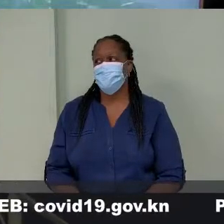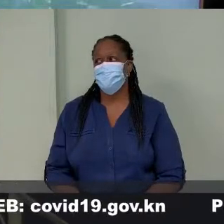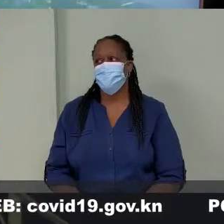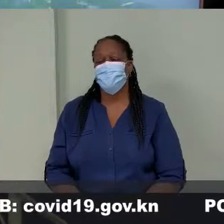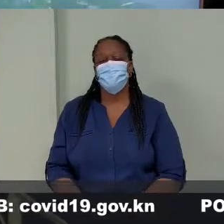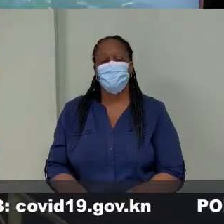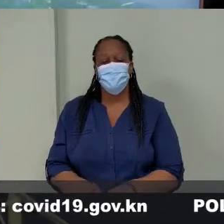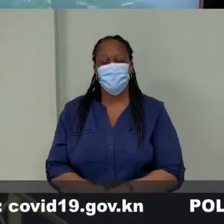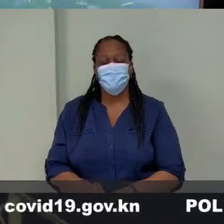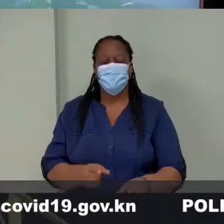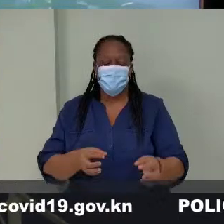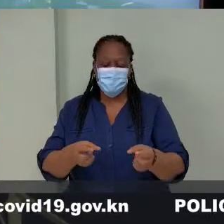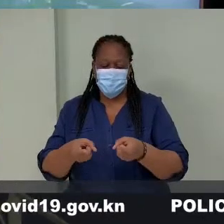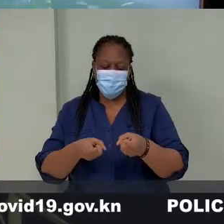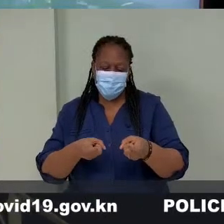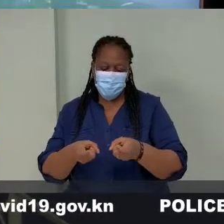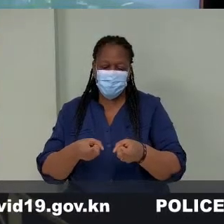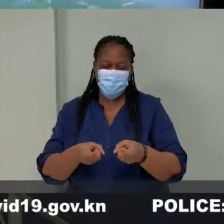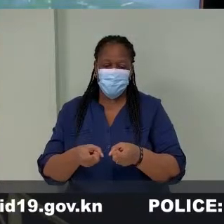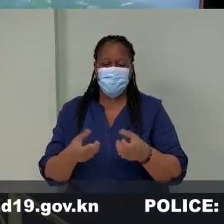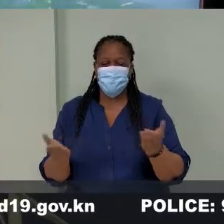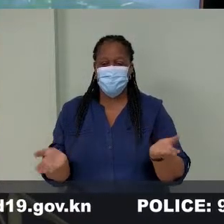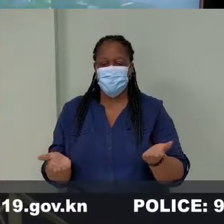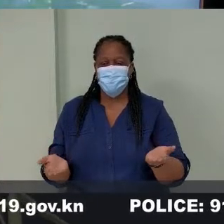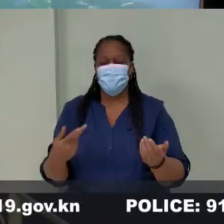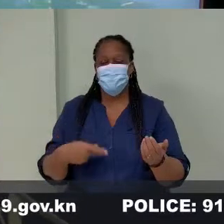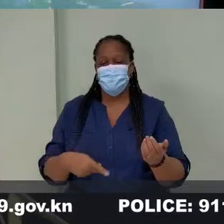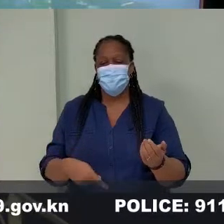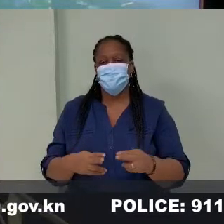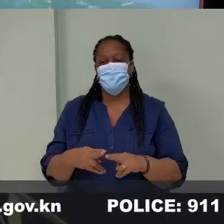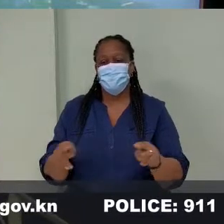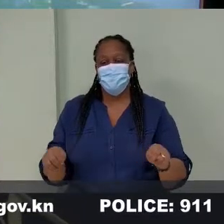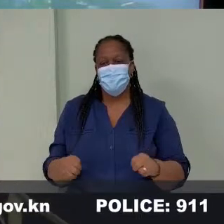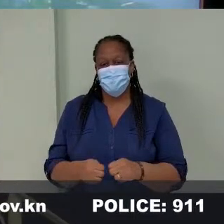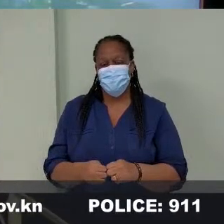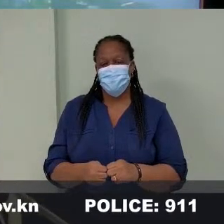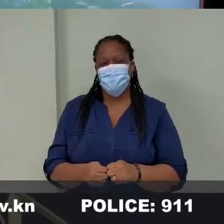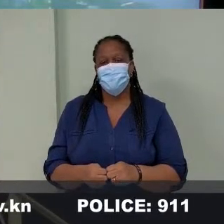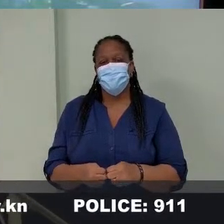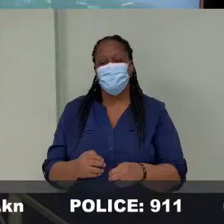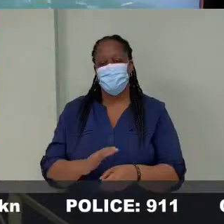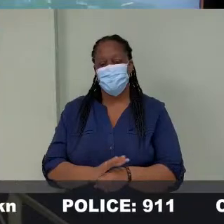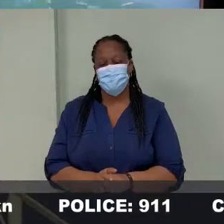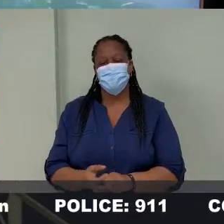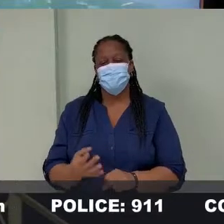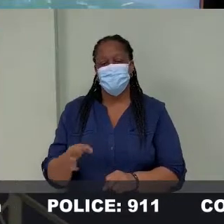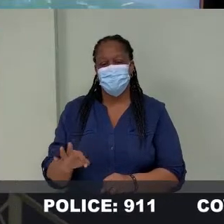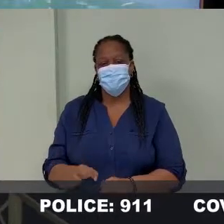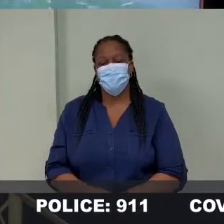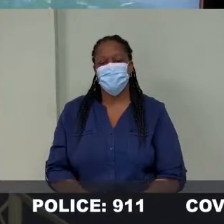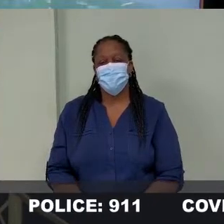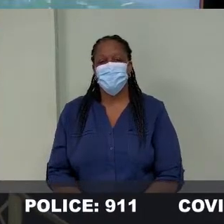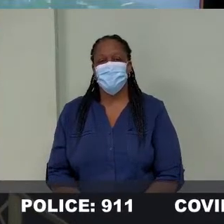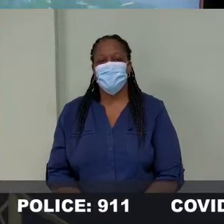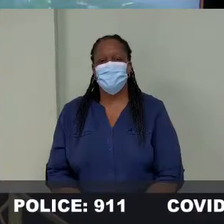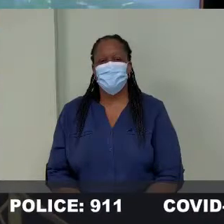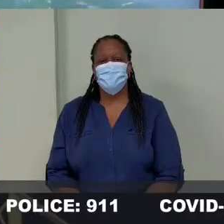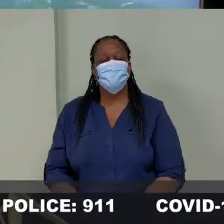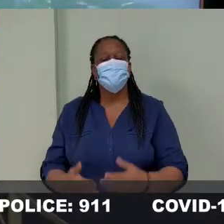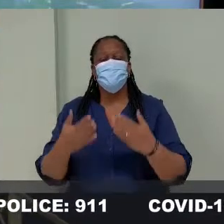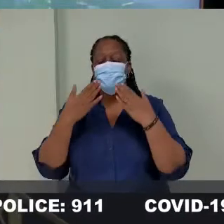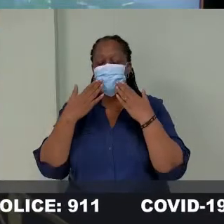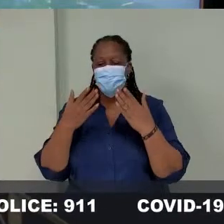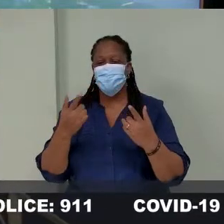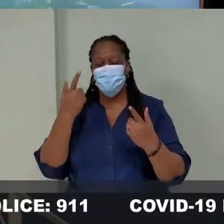we continue to manage here in St. Kitts and Nevis the pandemic. So thank you